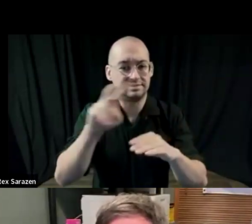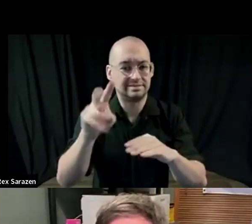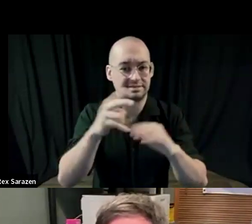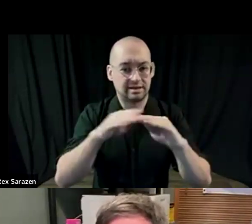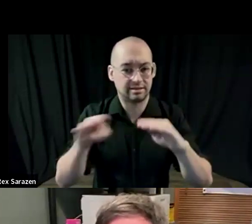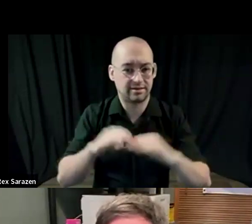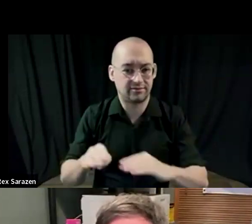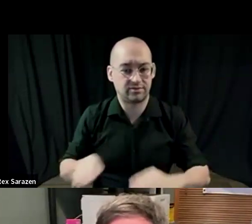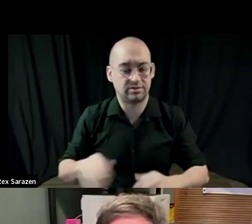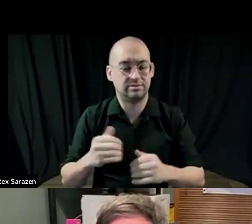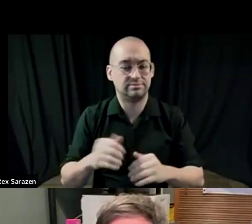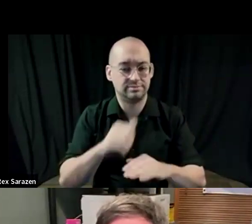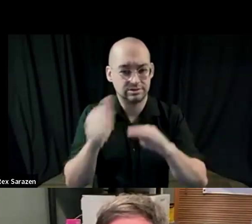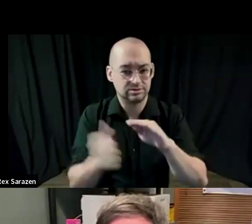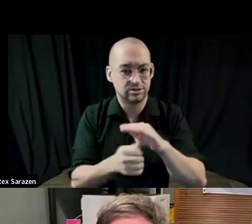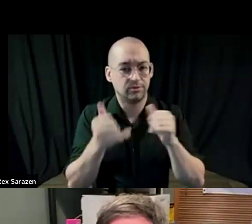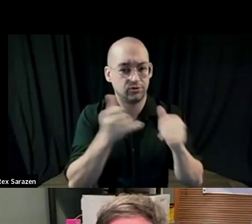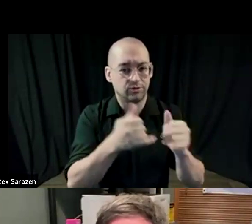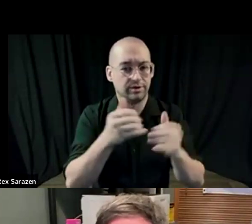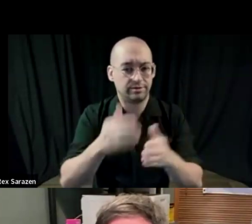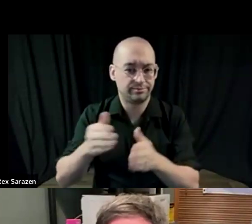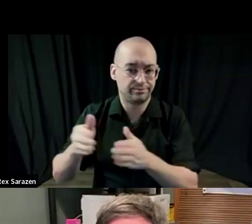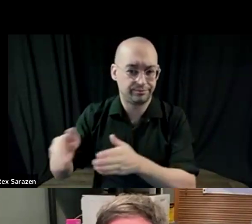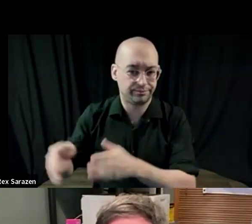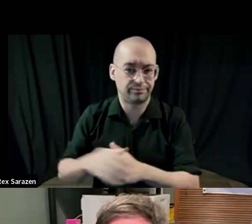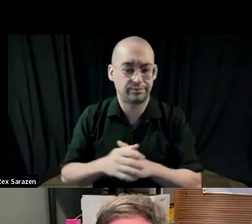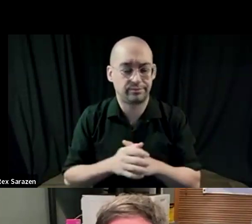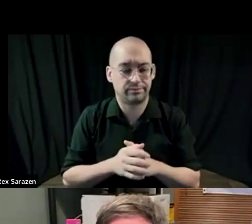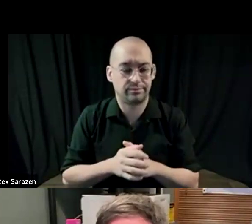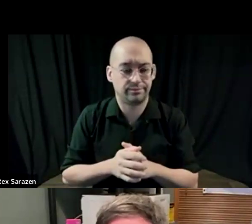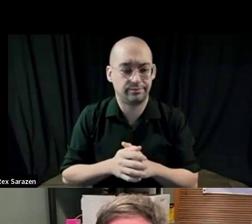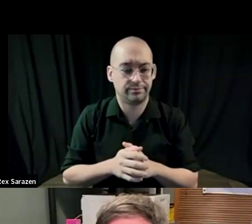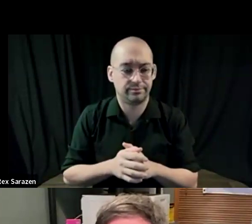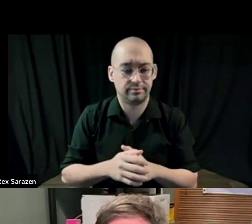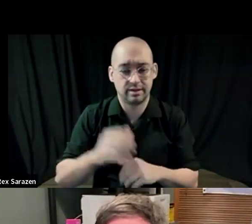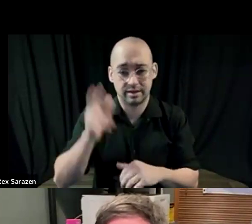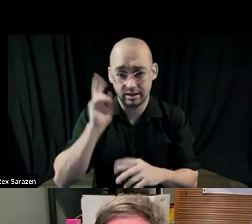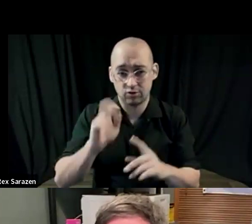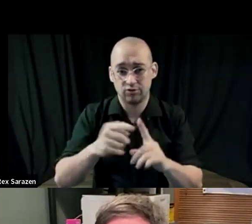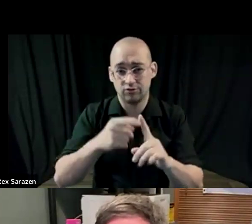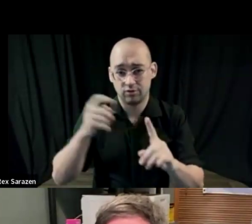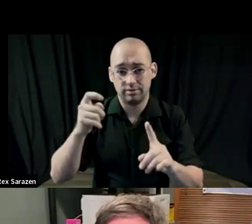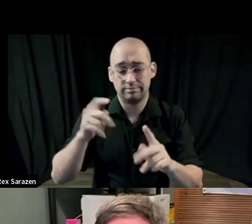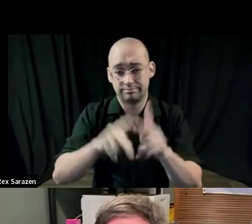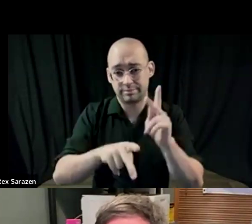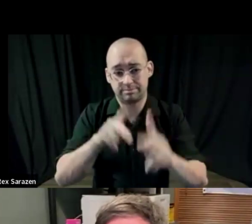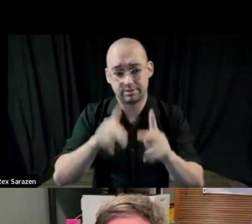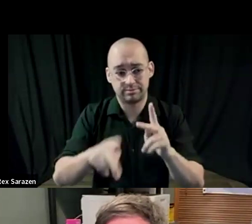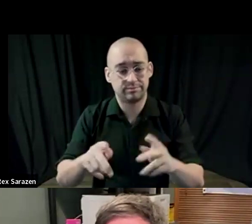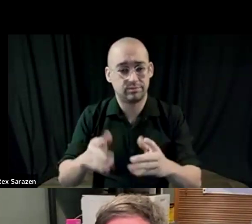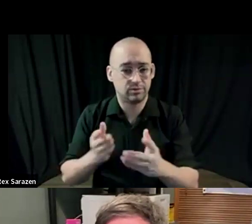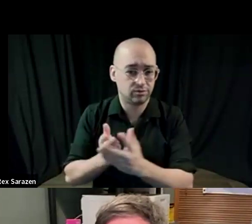so when, what we're hearing from folks is if there are, particularly over the life of this, is